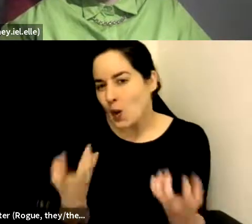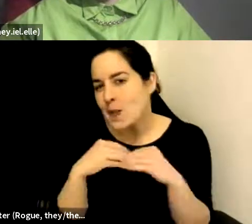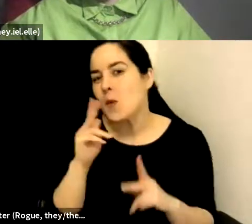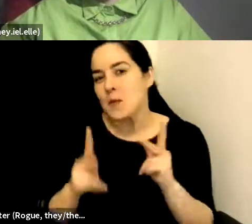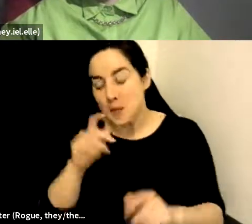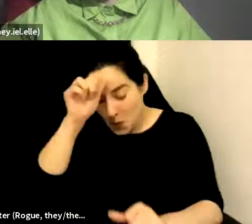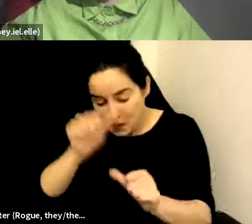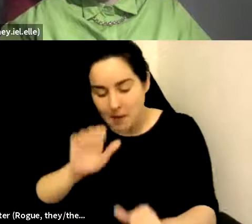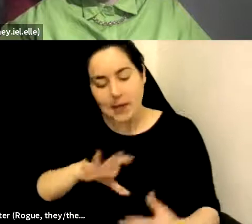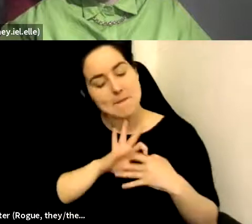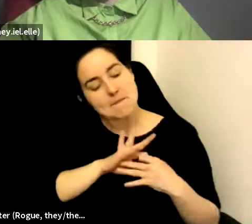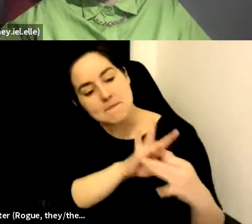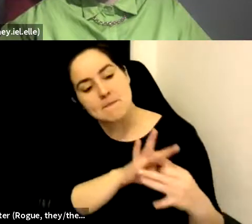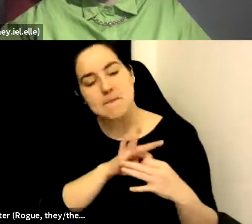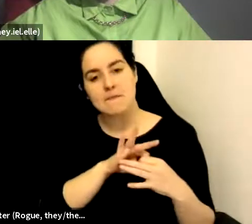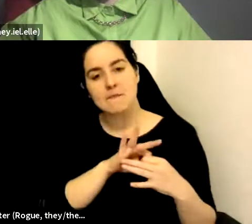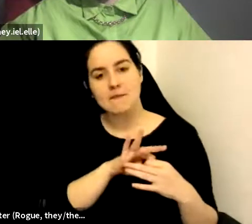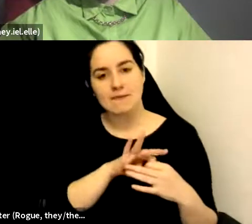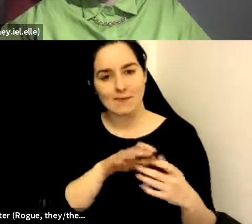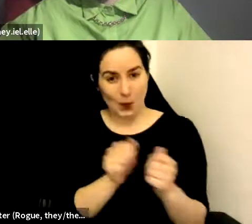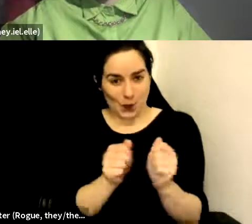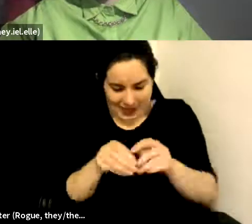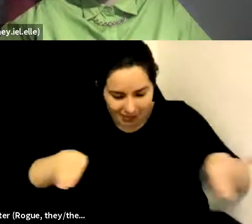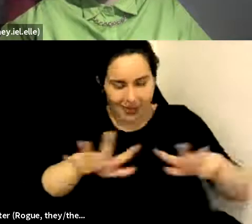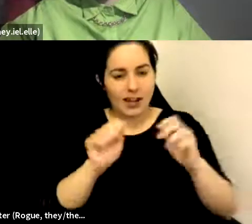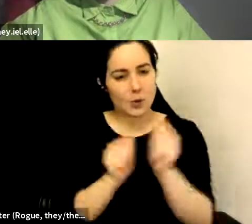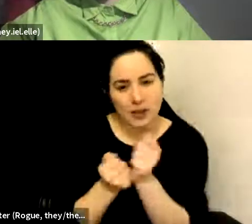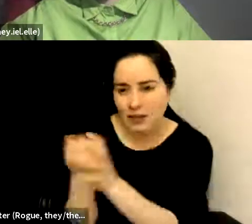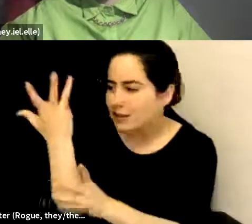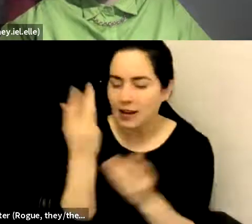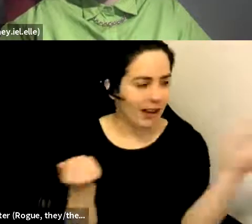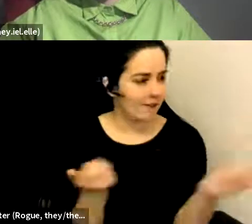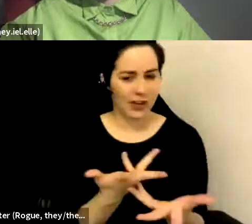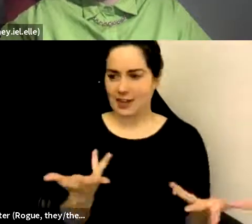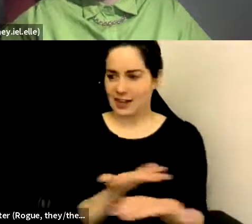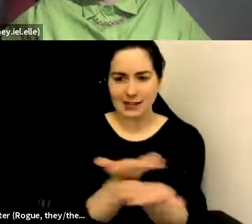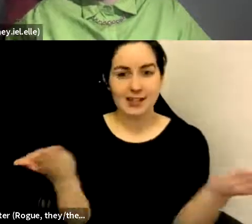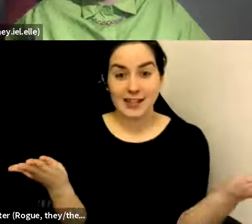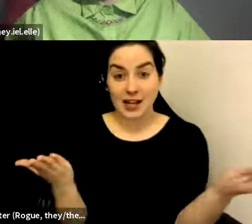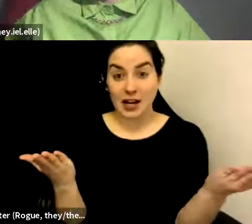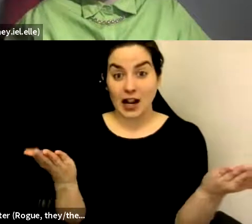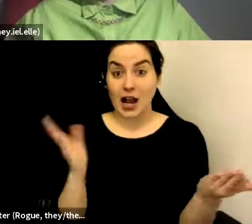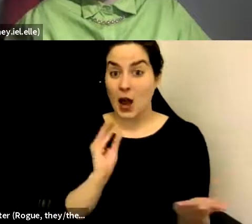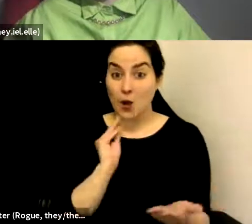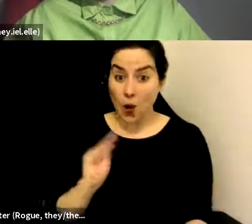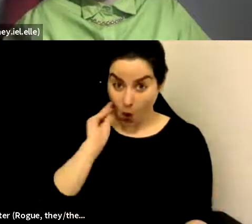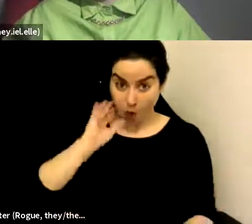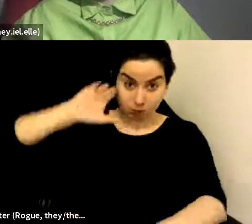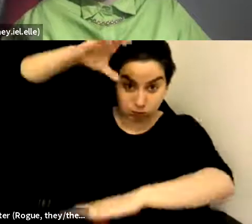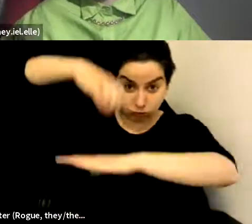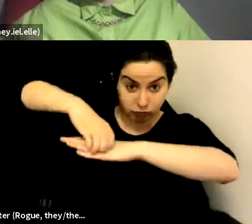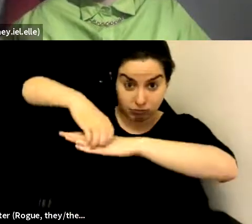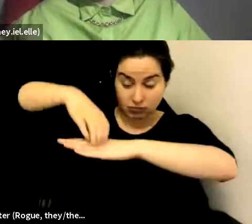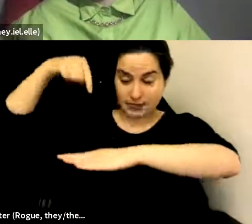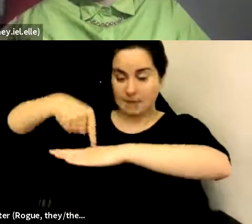remember that, you know, and remember that the houses that we live on are on her, and that she's still holding